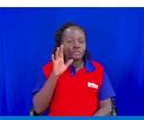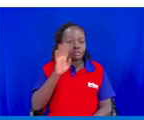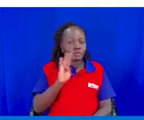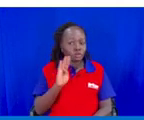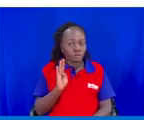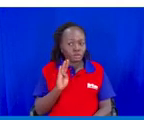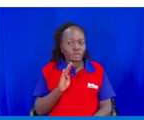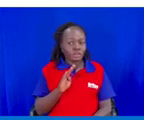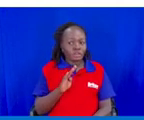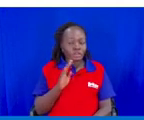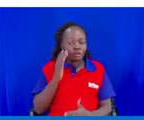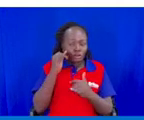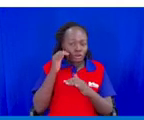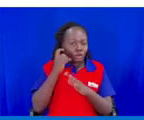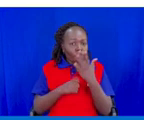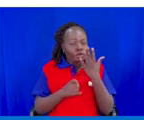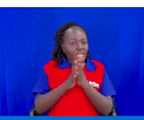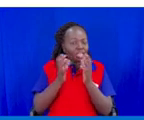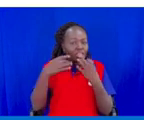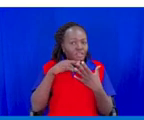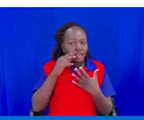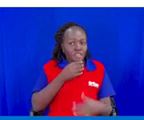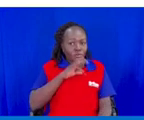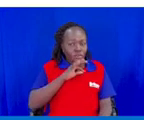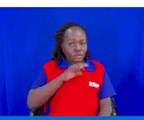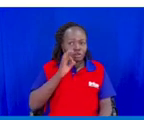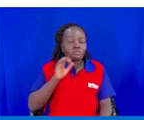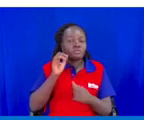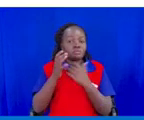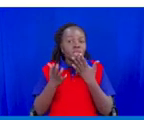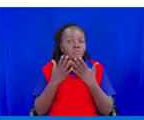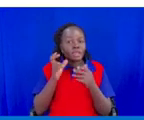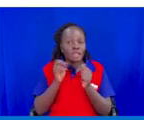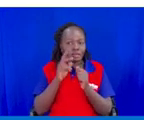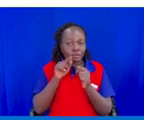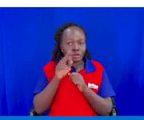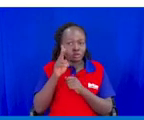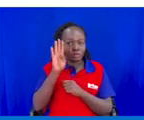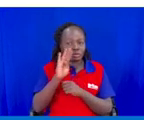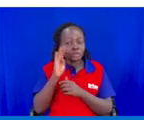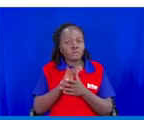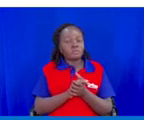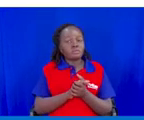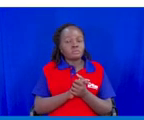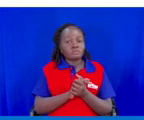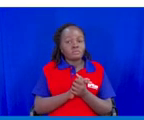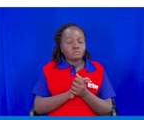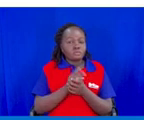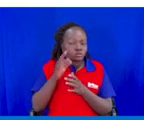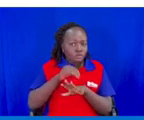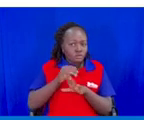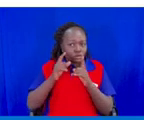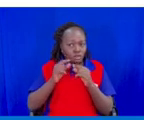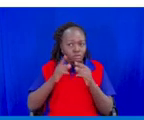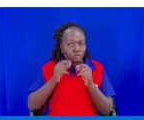million, and therefore gave us a profit of about 11.2 million. Looking at the statement